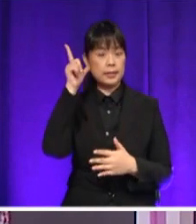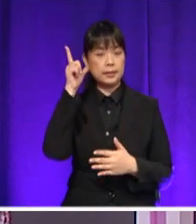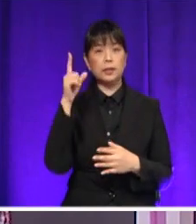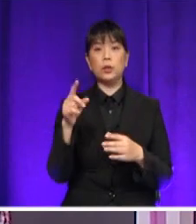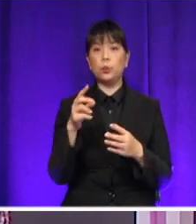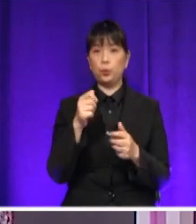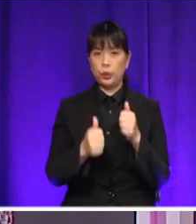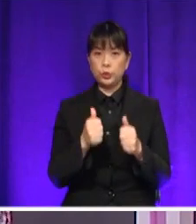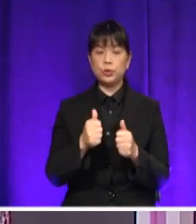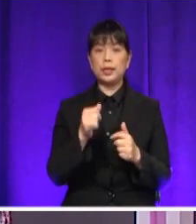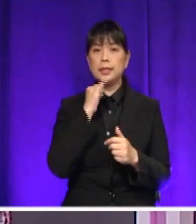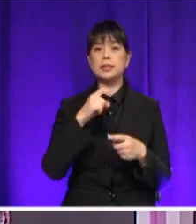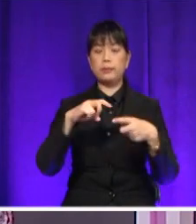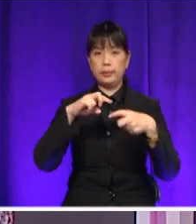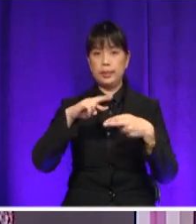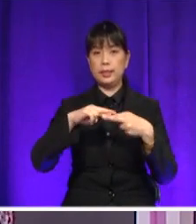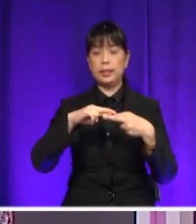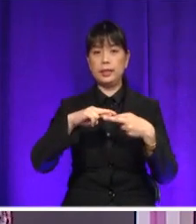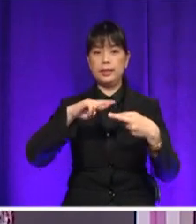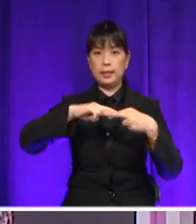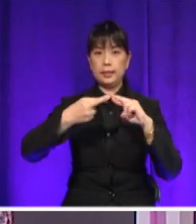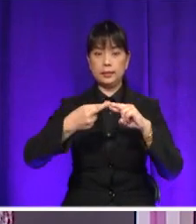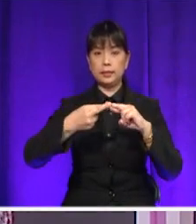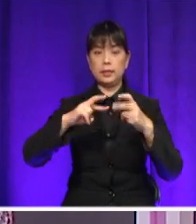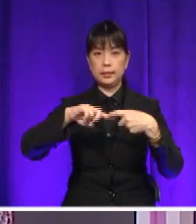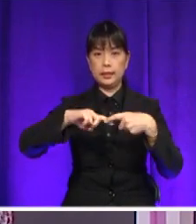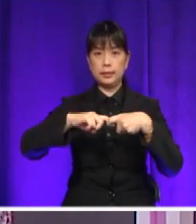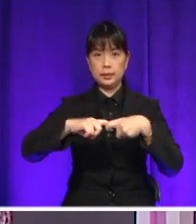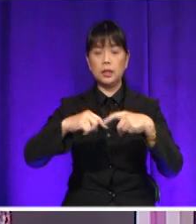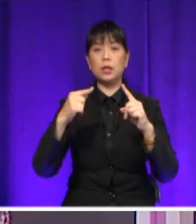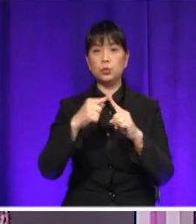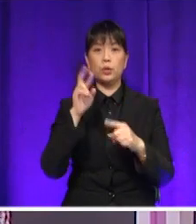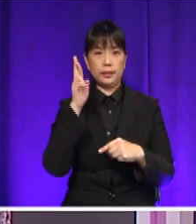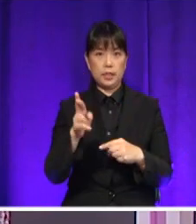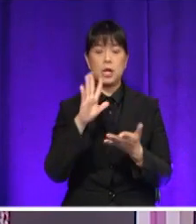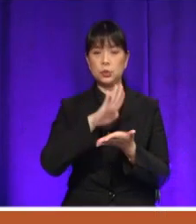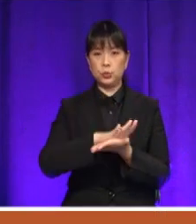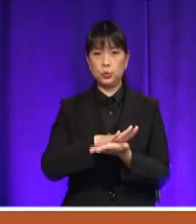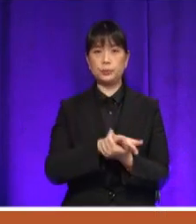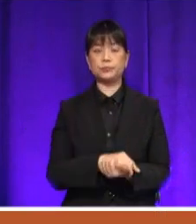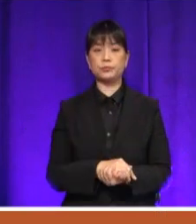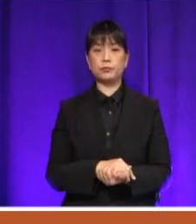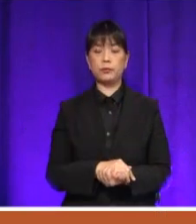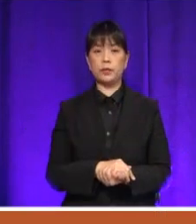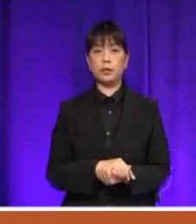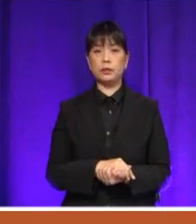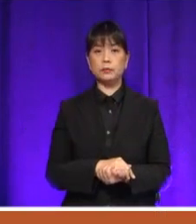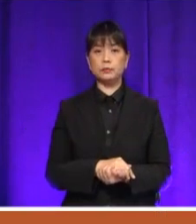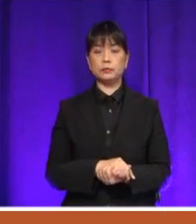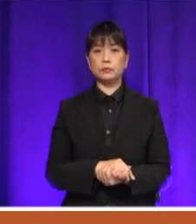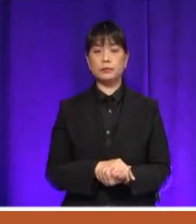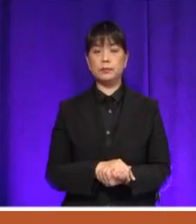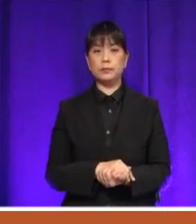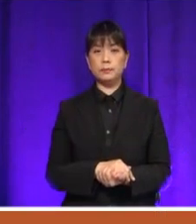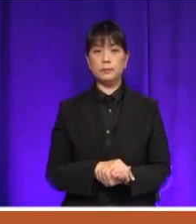to their school. So let's have a look at the screen. Okay, guys, we're going to chat.